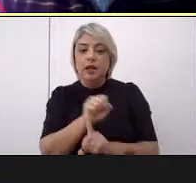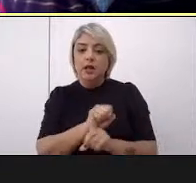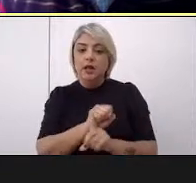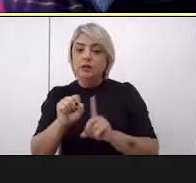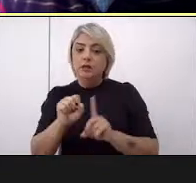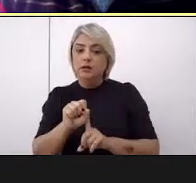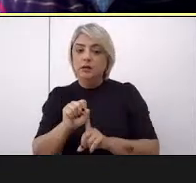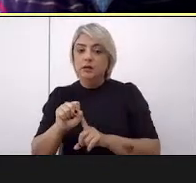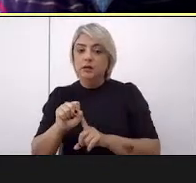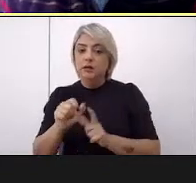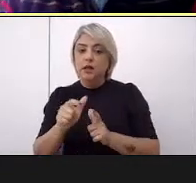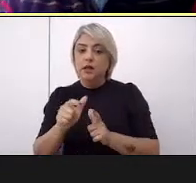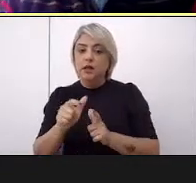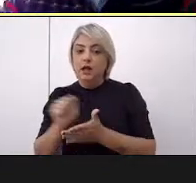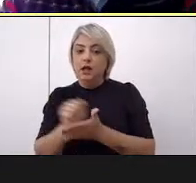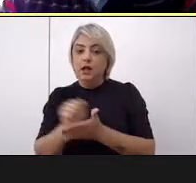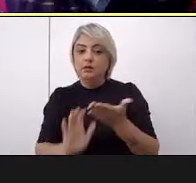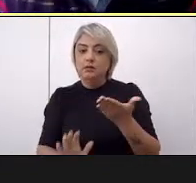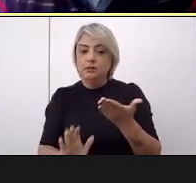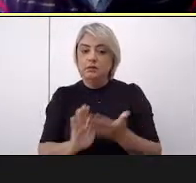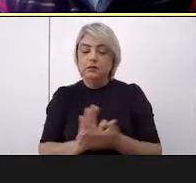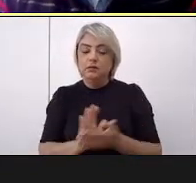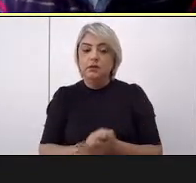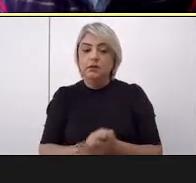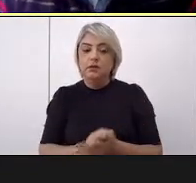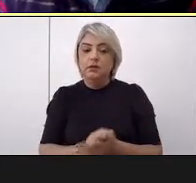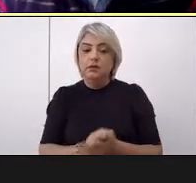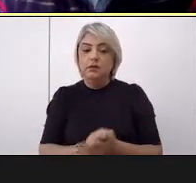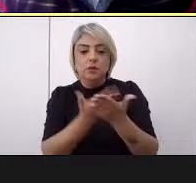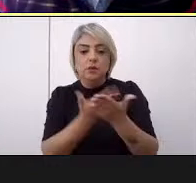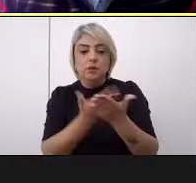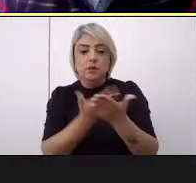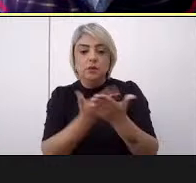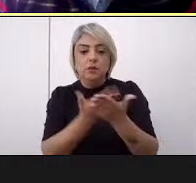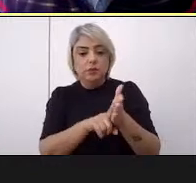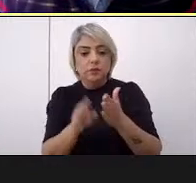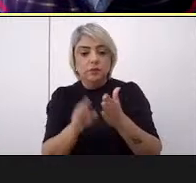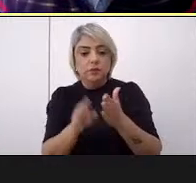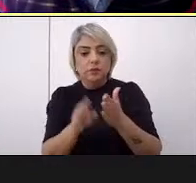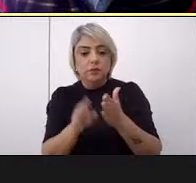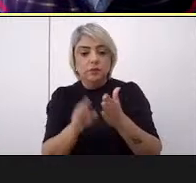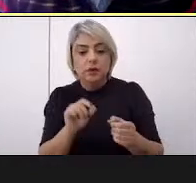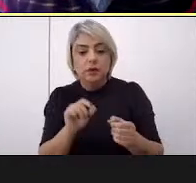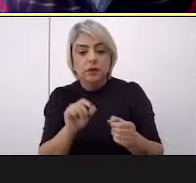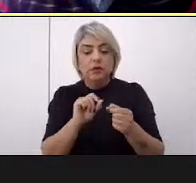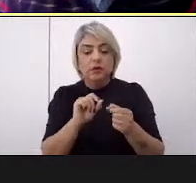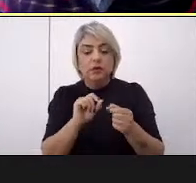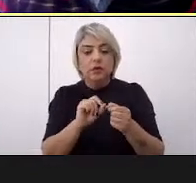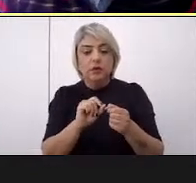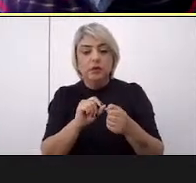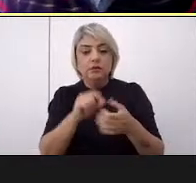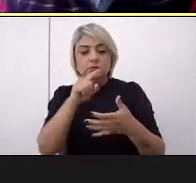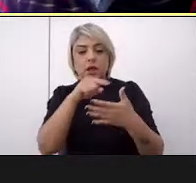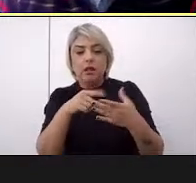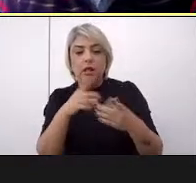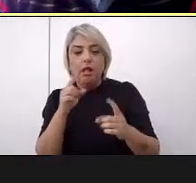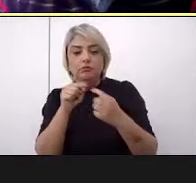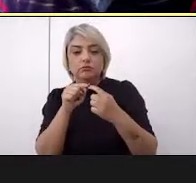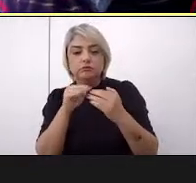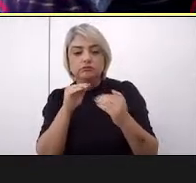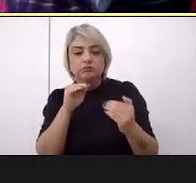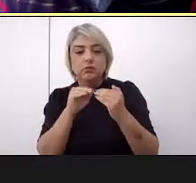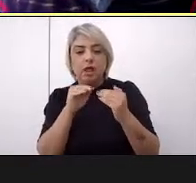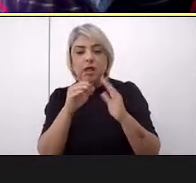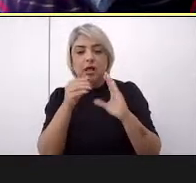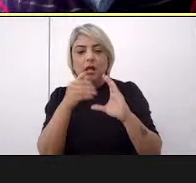Secondly, the study of relationships between law and public policy is characterized by a strong interdisciplinary between